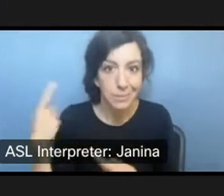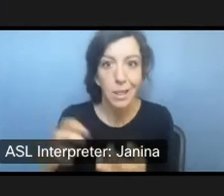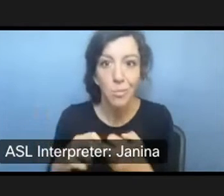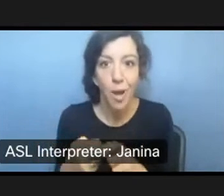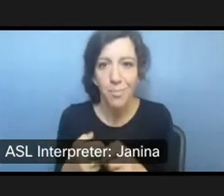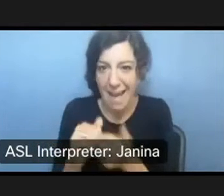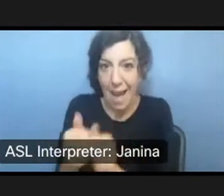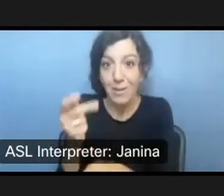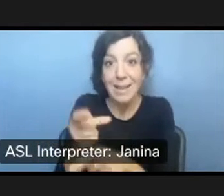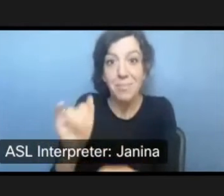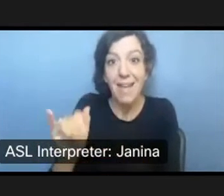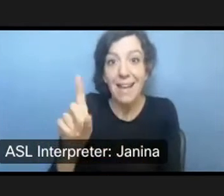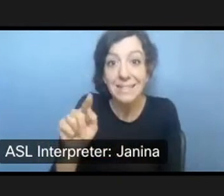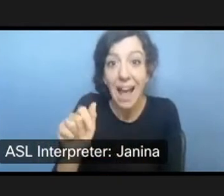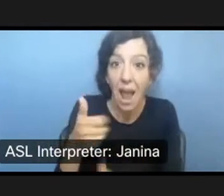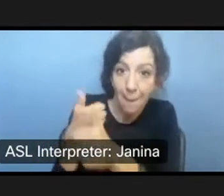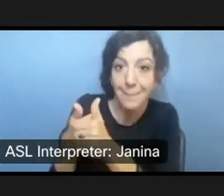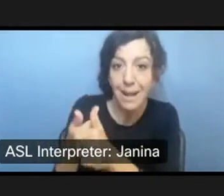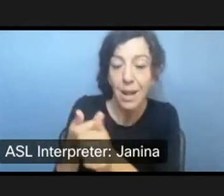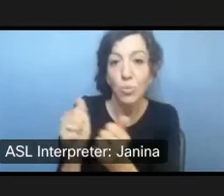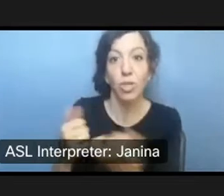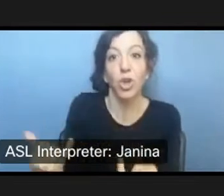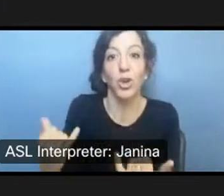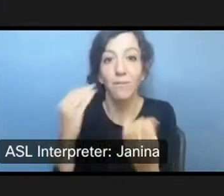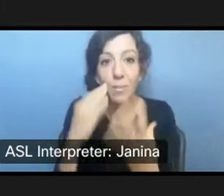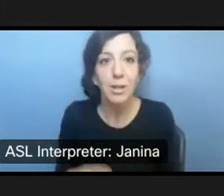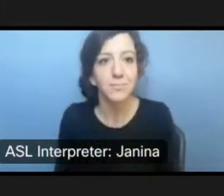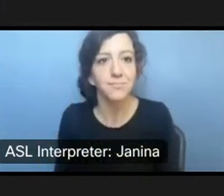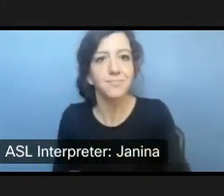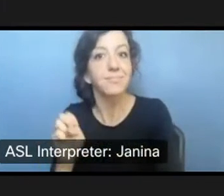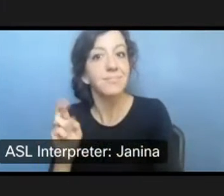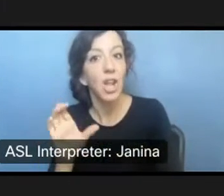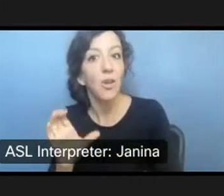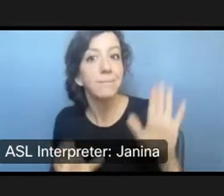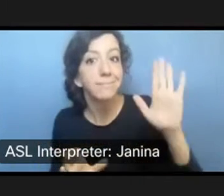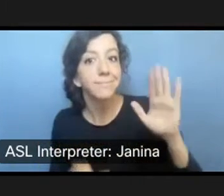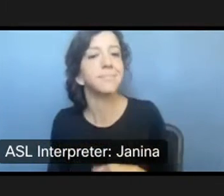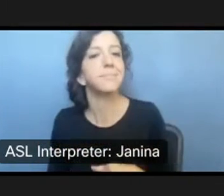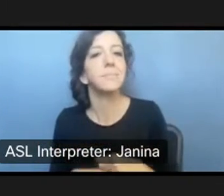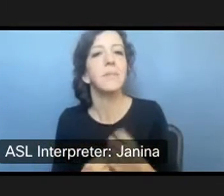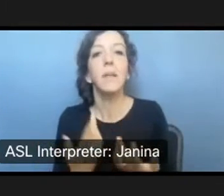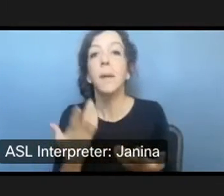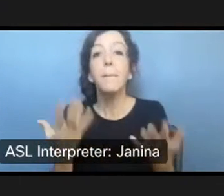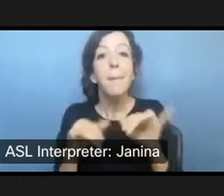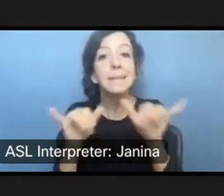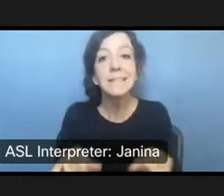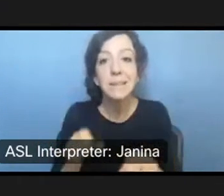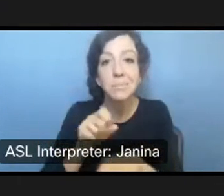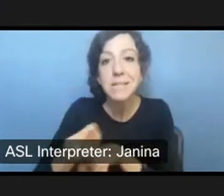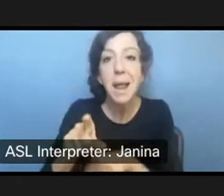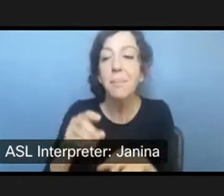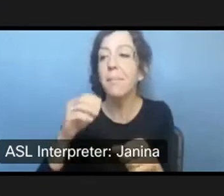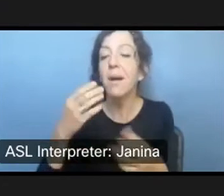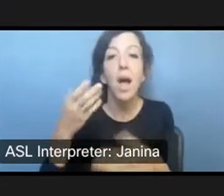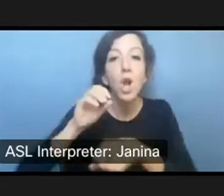yeah. Just one, if the system could be set up that sends a notification out at the beginning of every month. Here's your profile